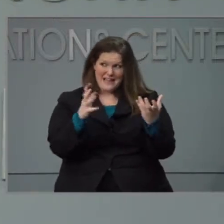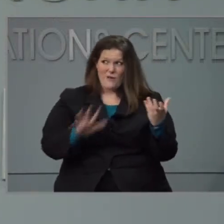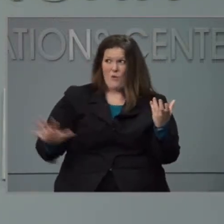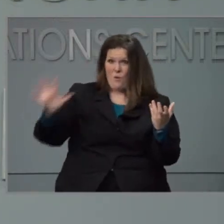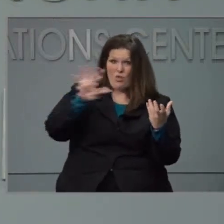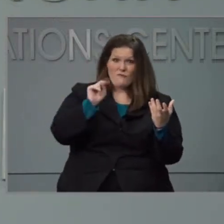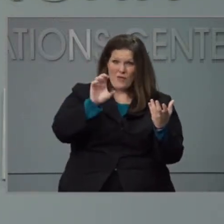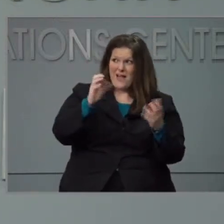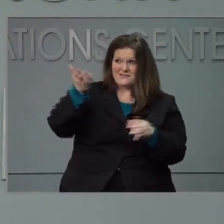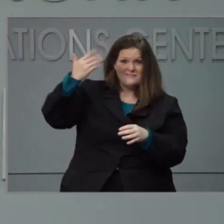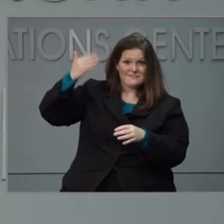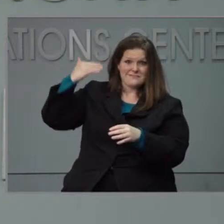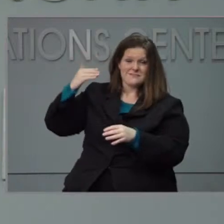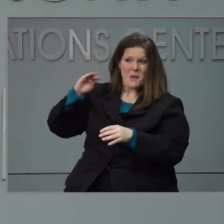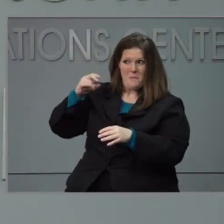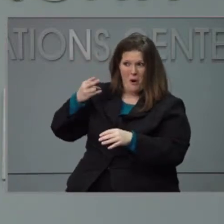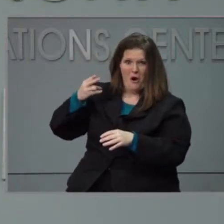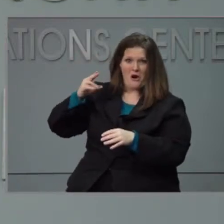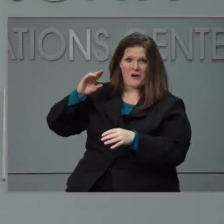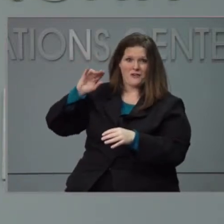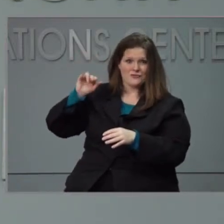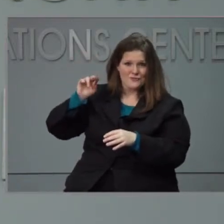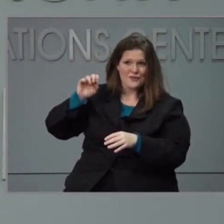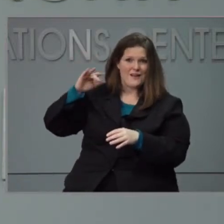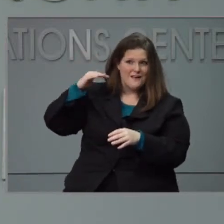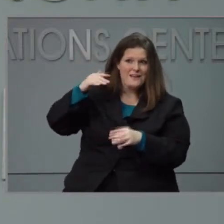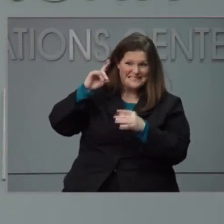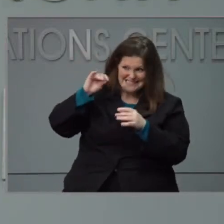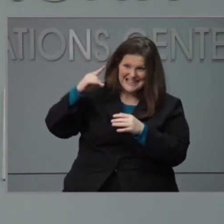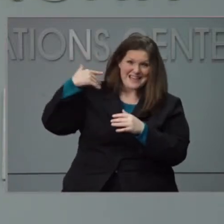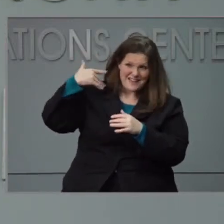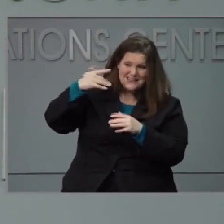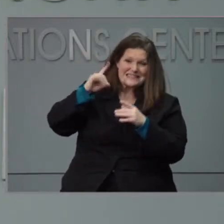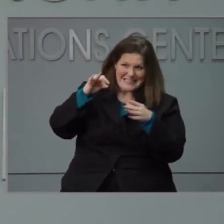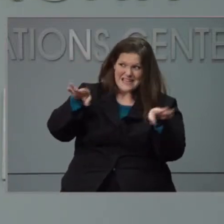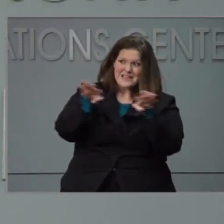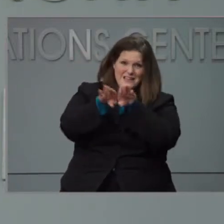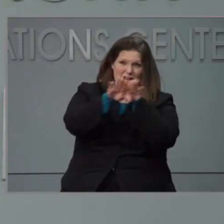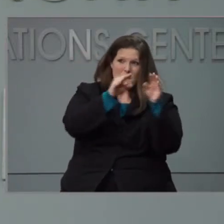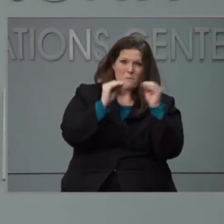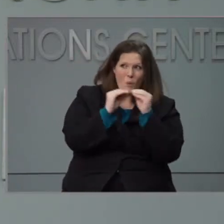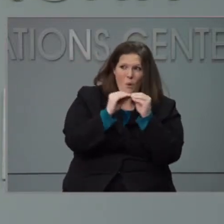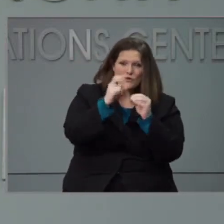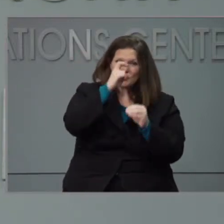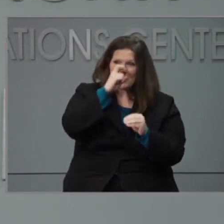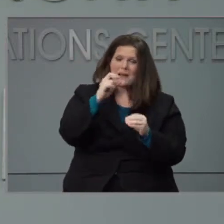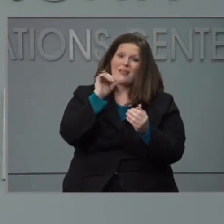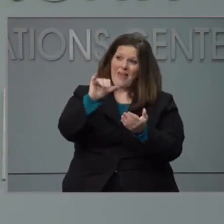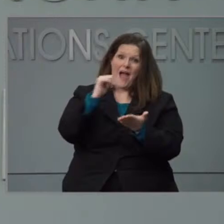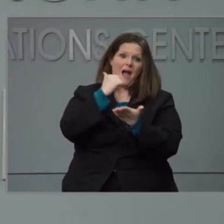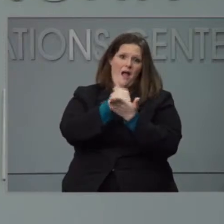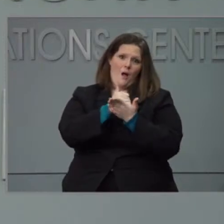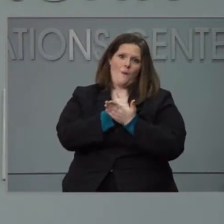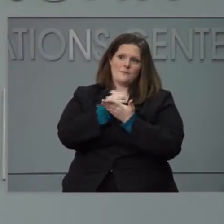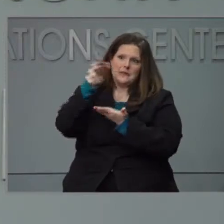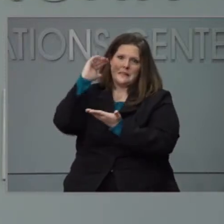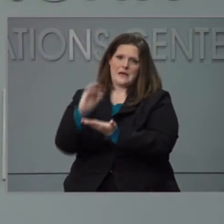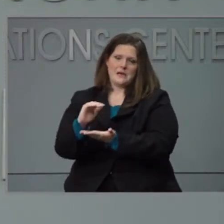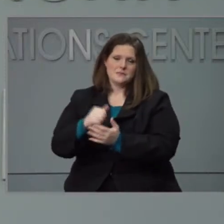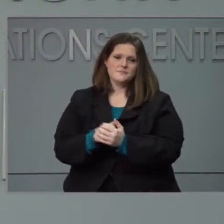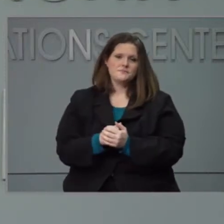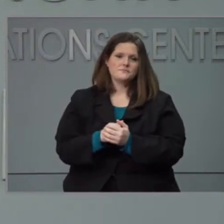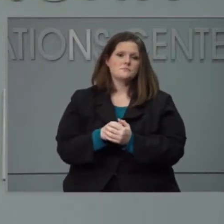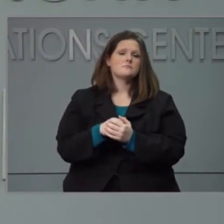state did that, and it helped us to slow the spread of the virus. What Secretary